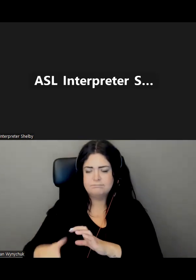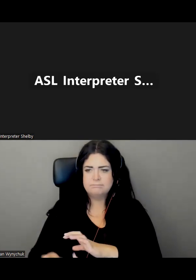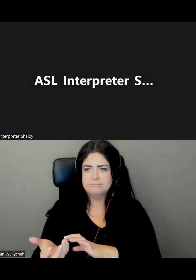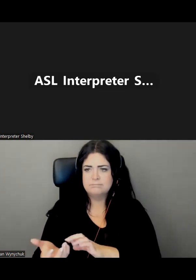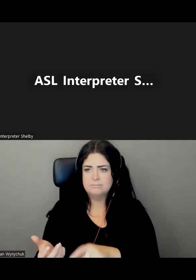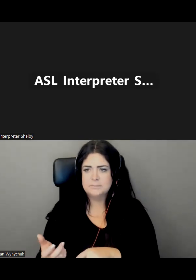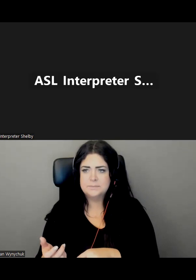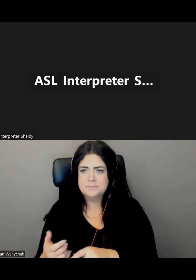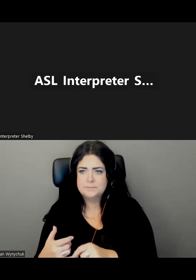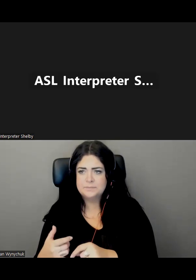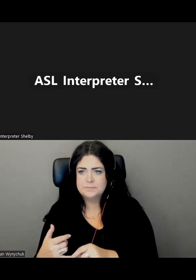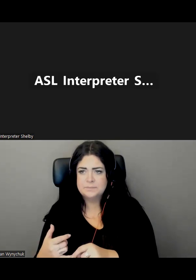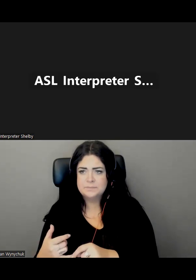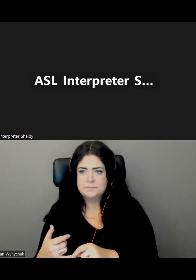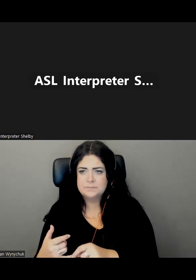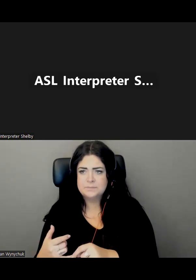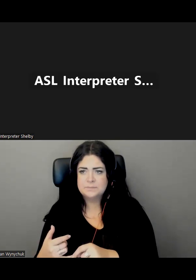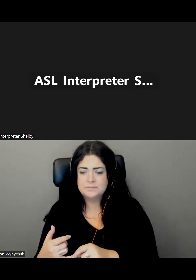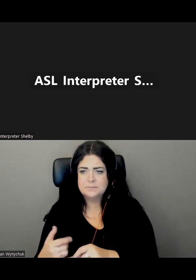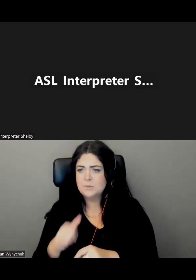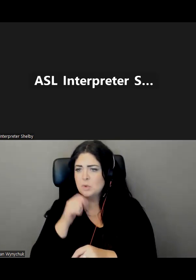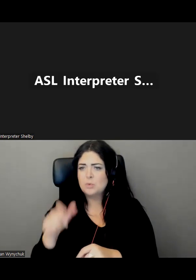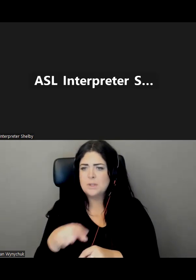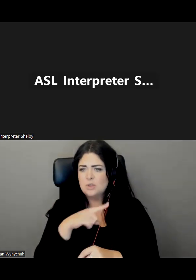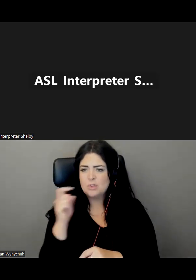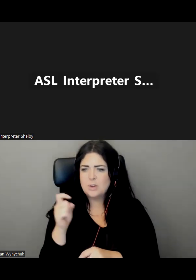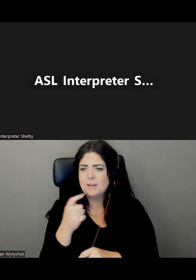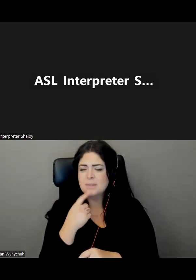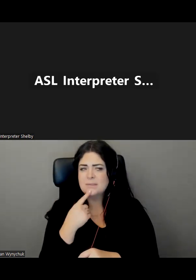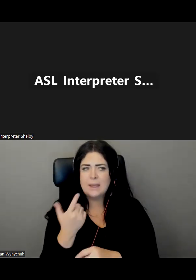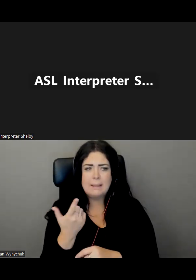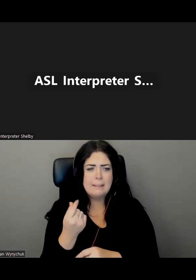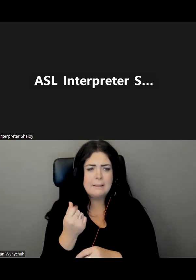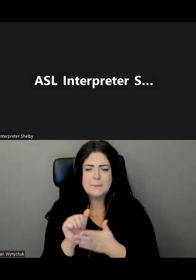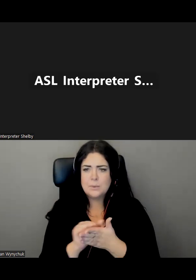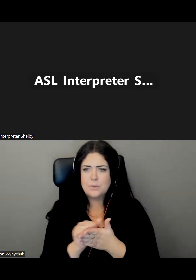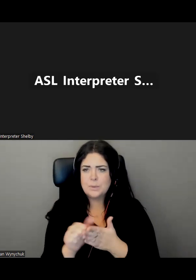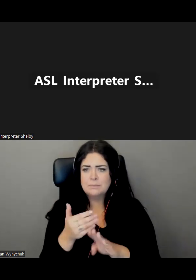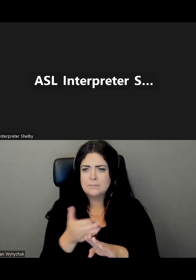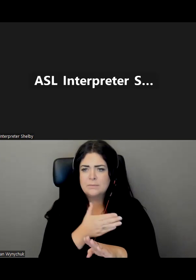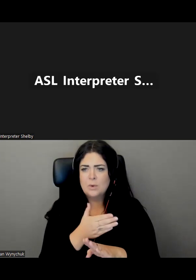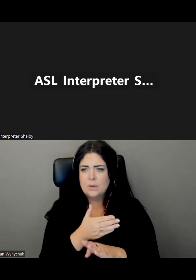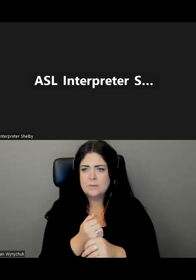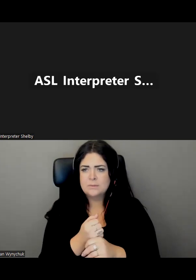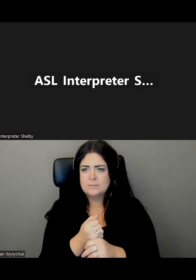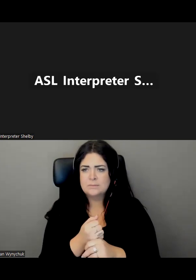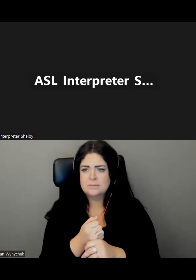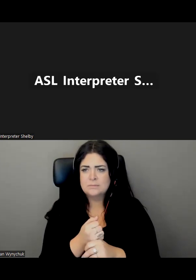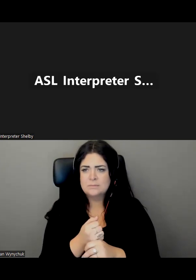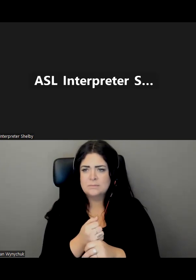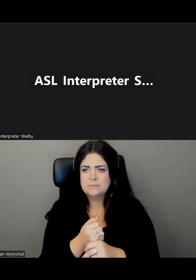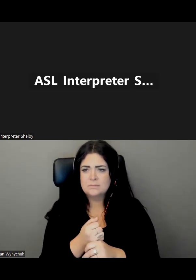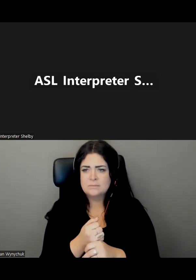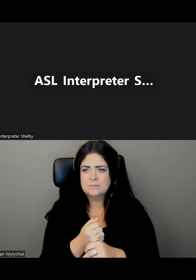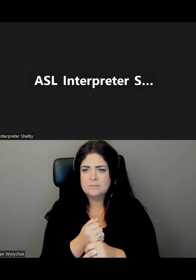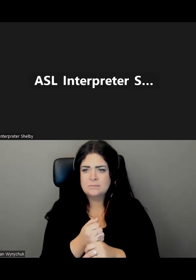be you don't need to dry it out completely. I'd maybe give it like a little rinse in a bucket, but honestly, I usually just go down with my bucket to the